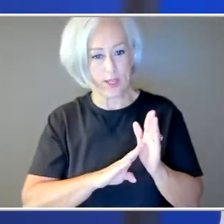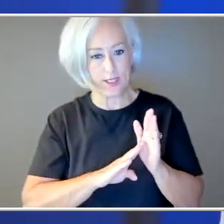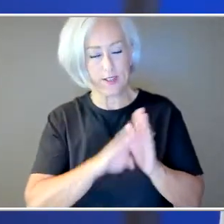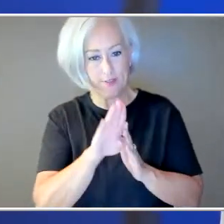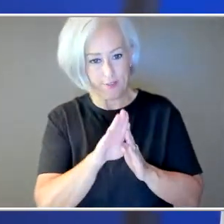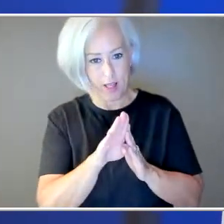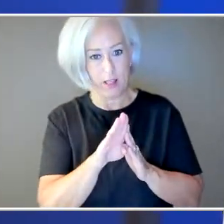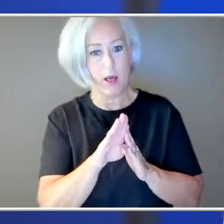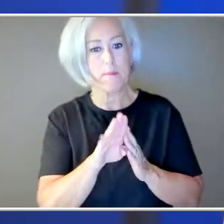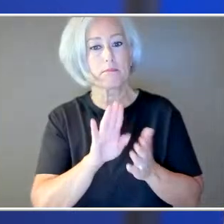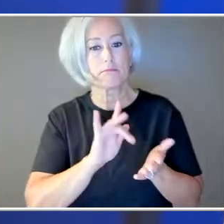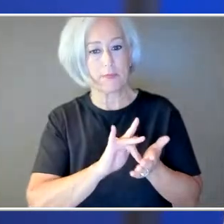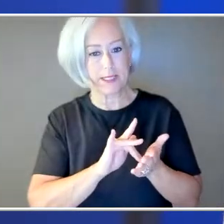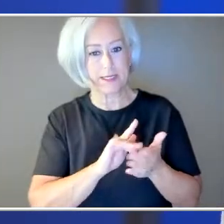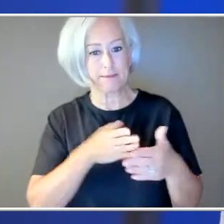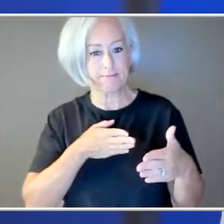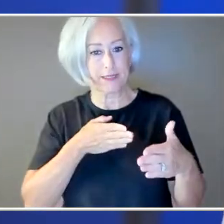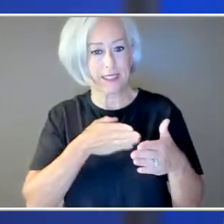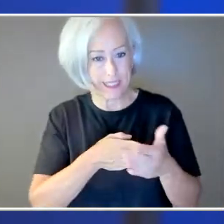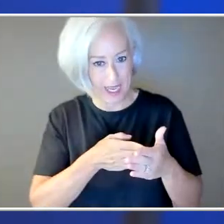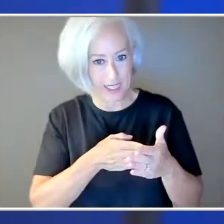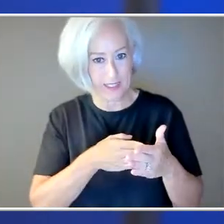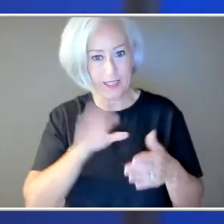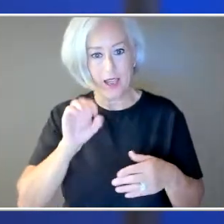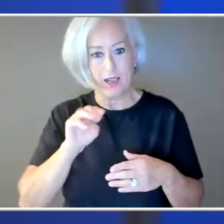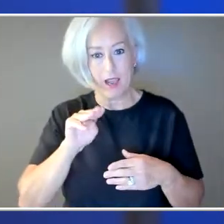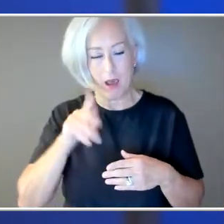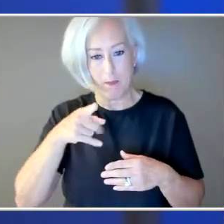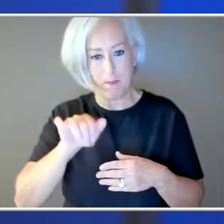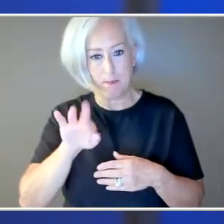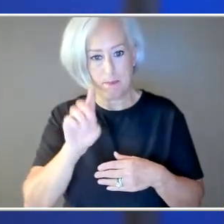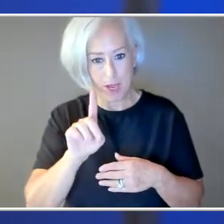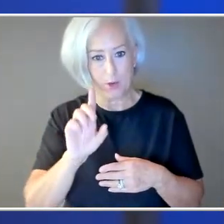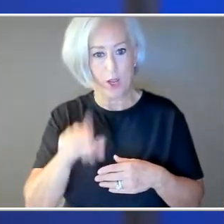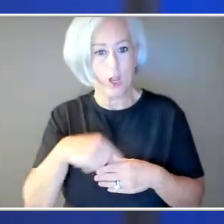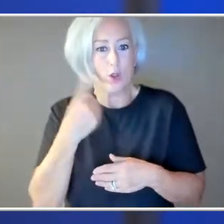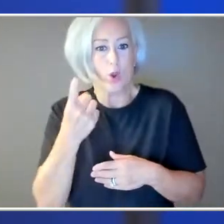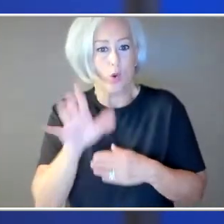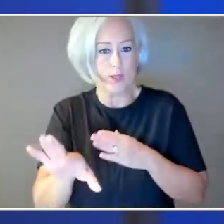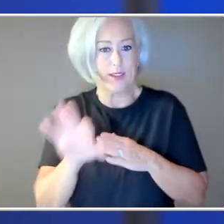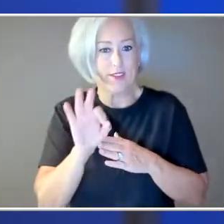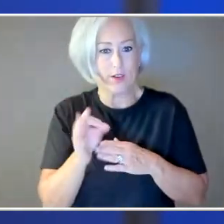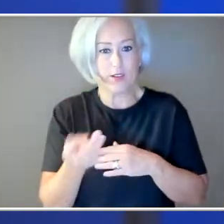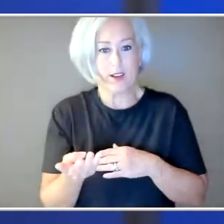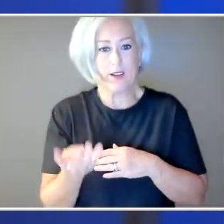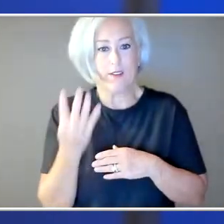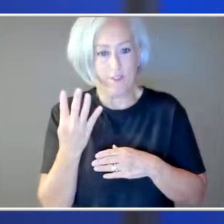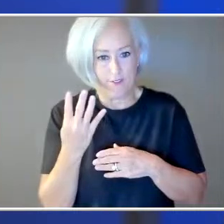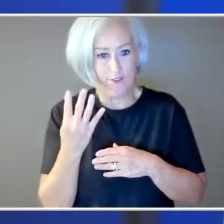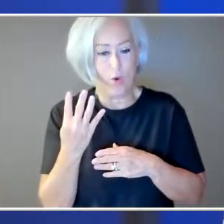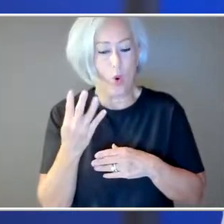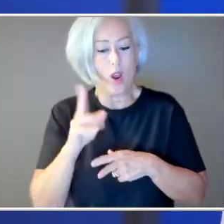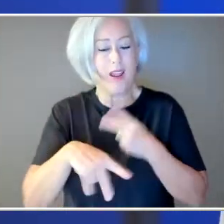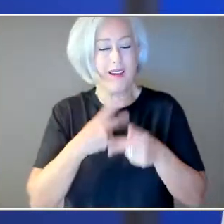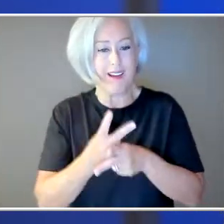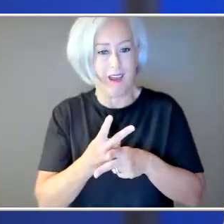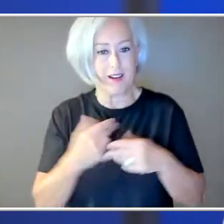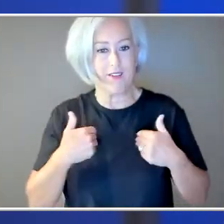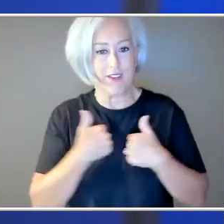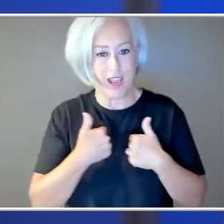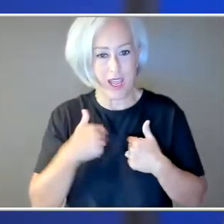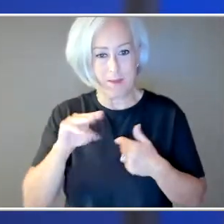that compound is only found in mammalian, four-legged mammalian meats. So beef, pork, lamb,